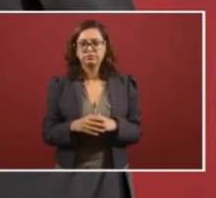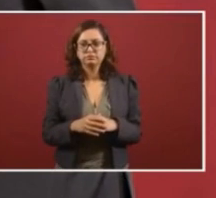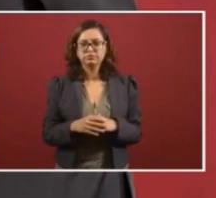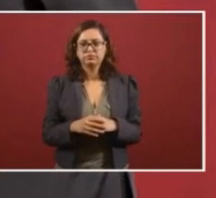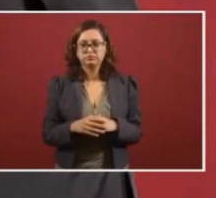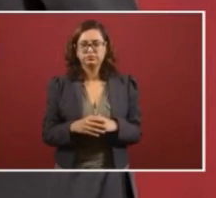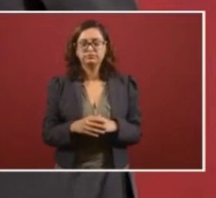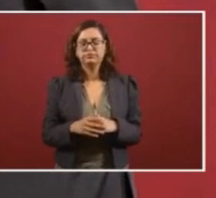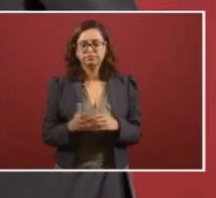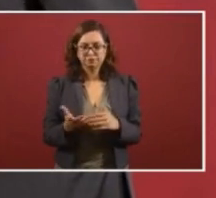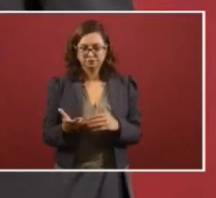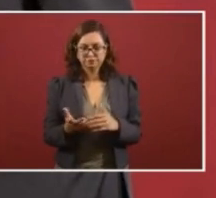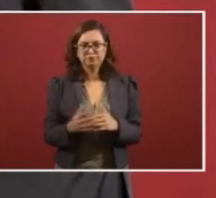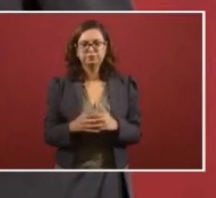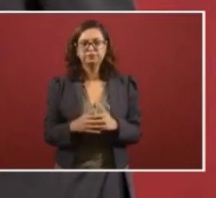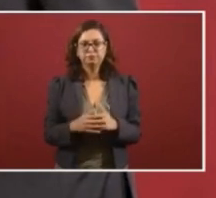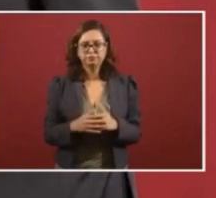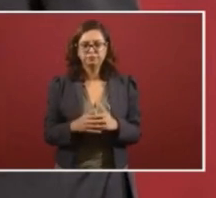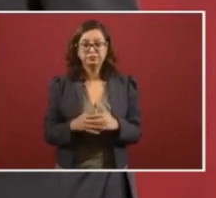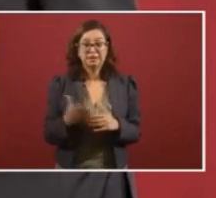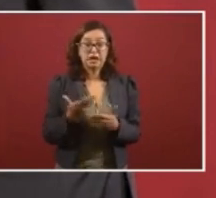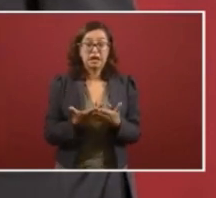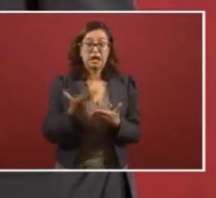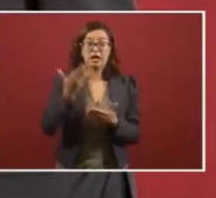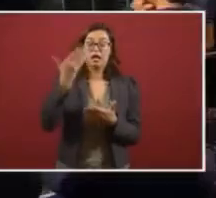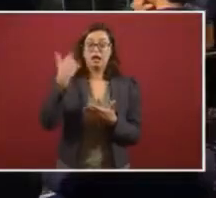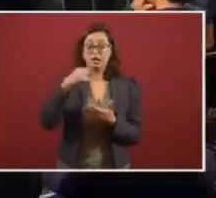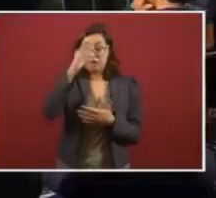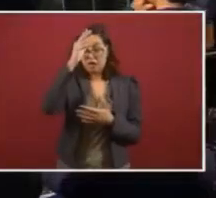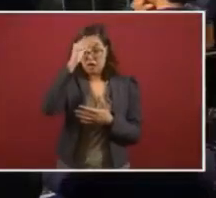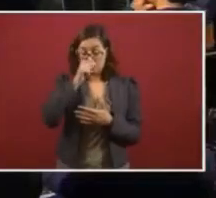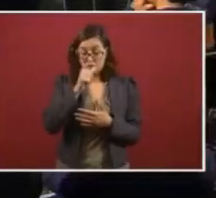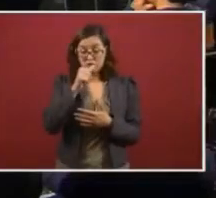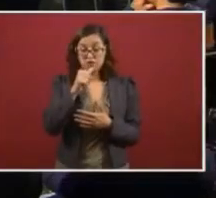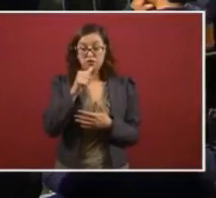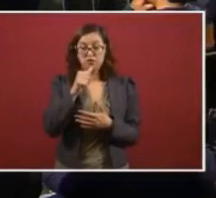the agreement that we came to